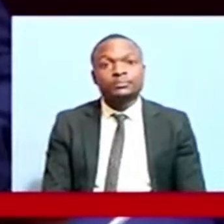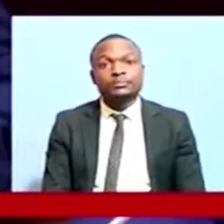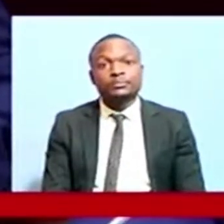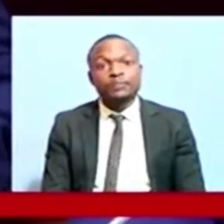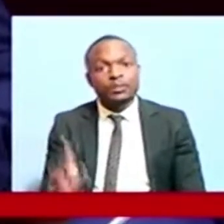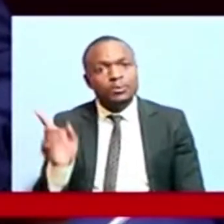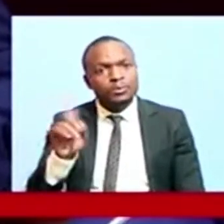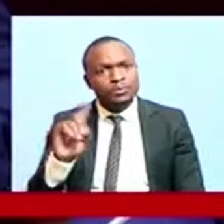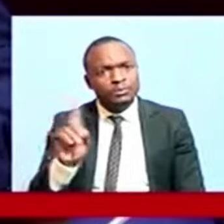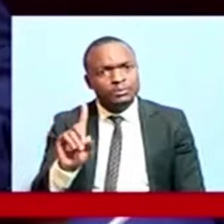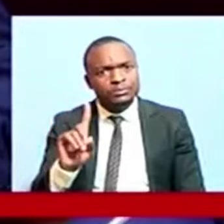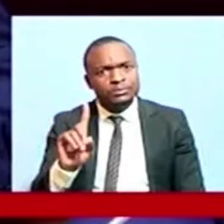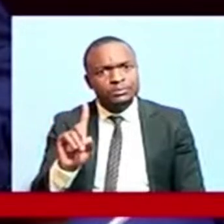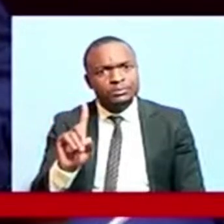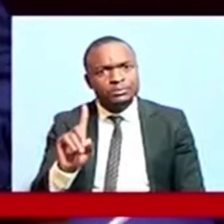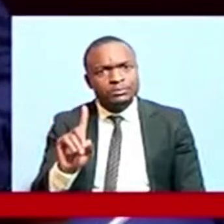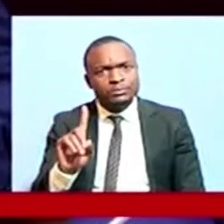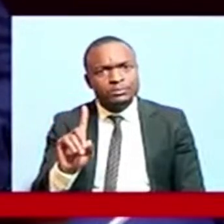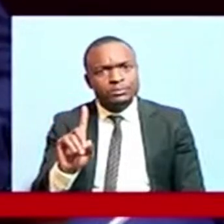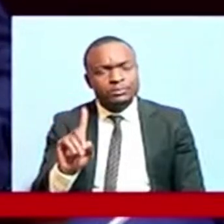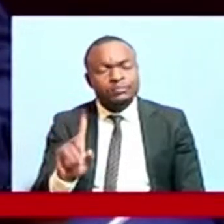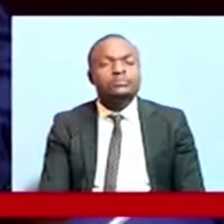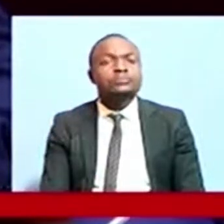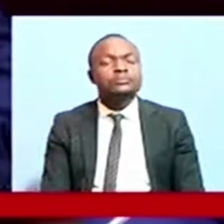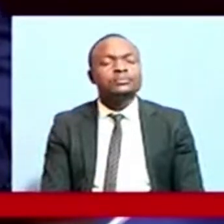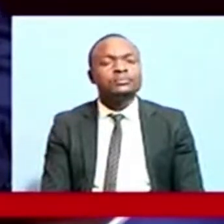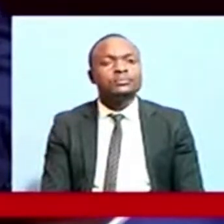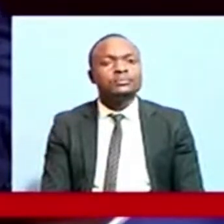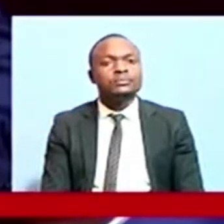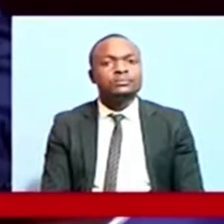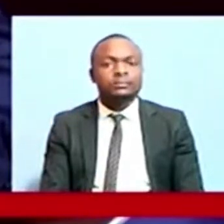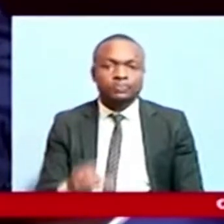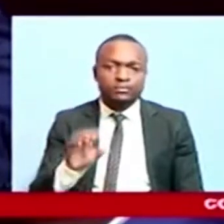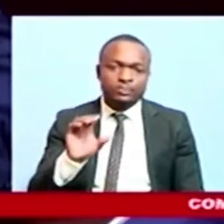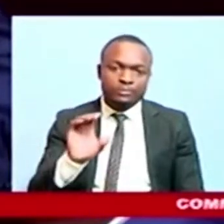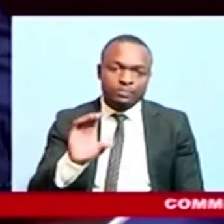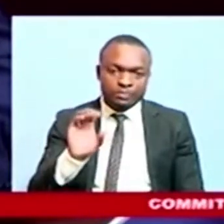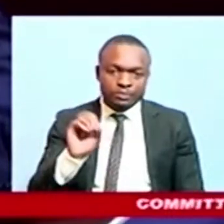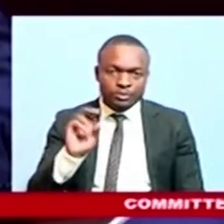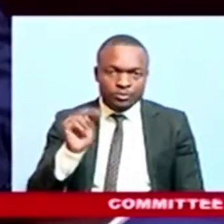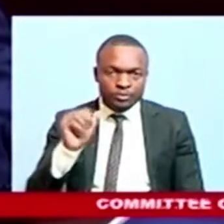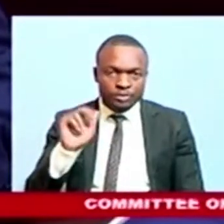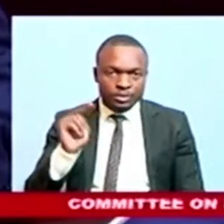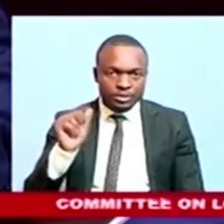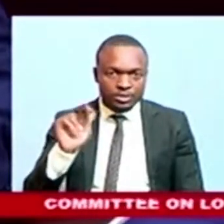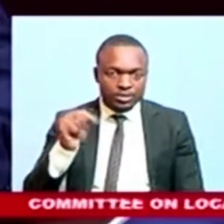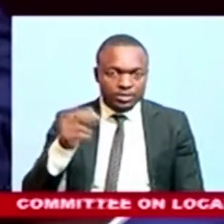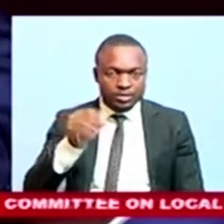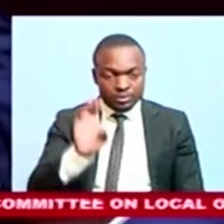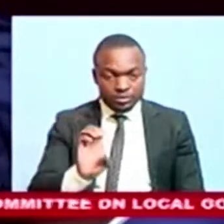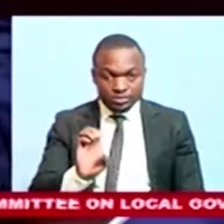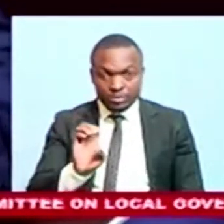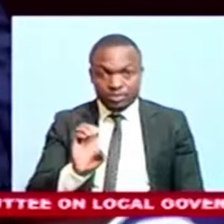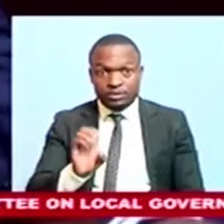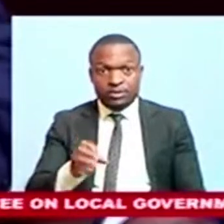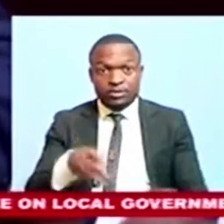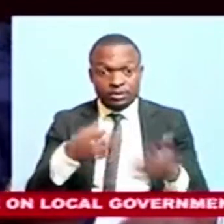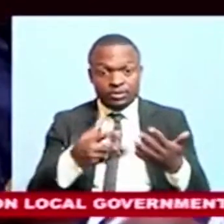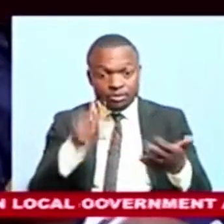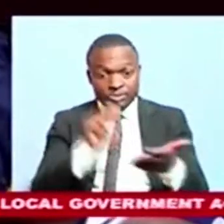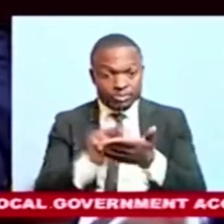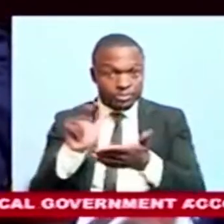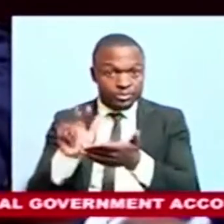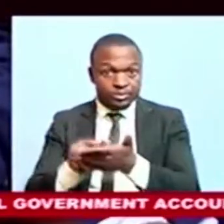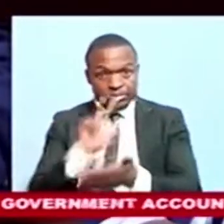where is the conveyance of notice to approve the 33 projects